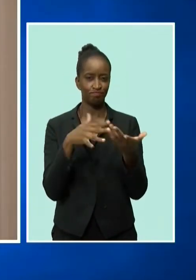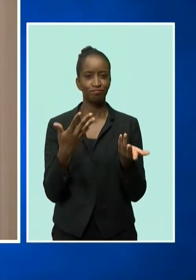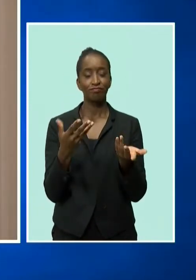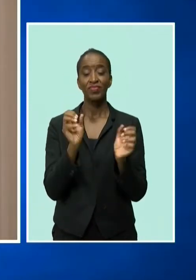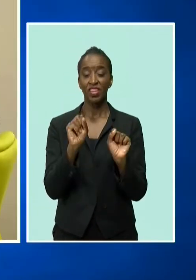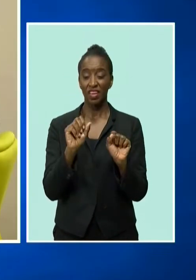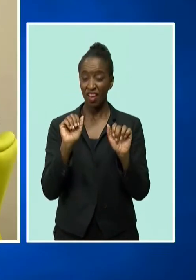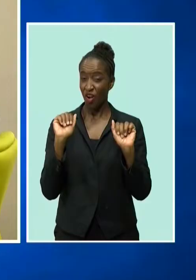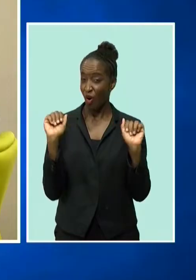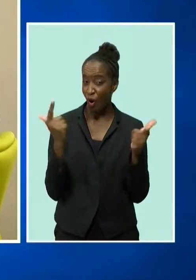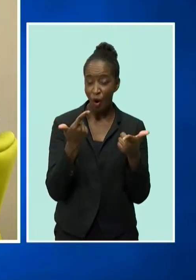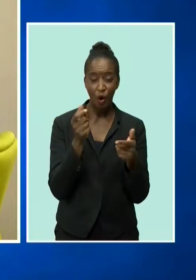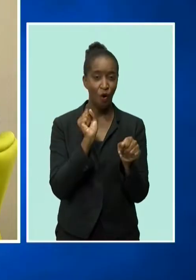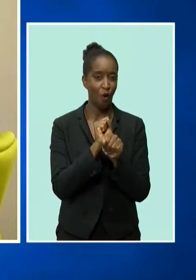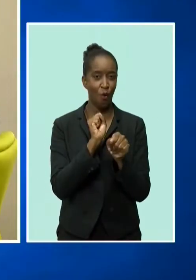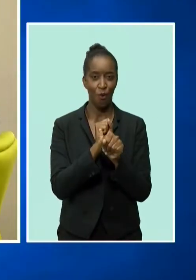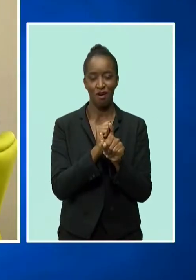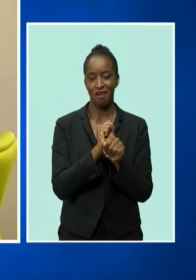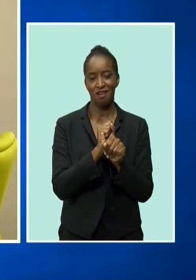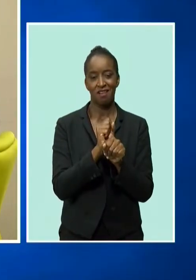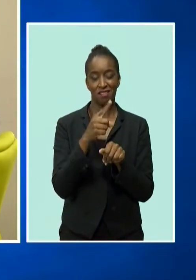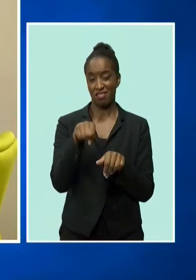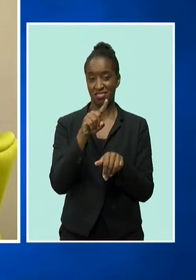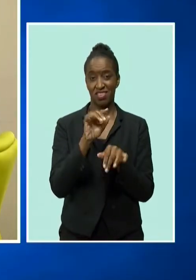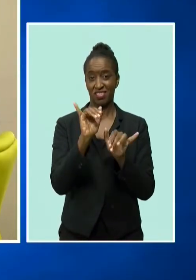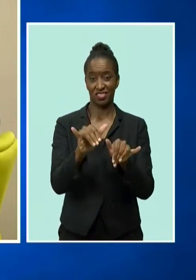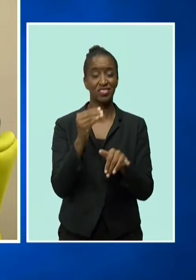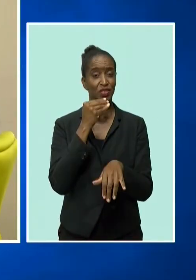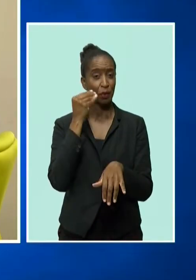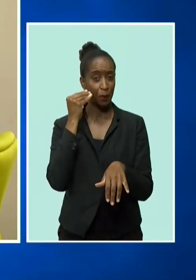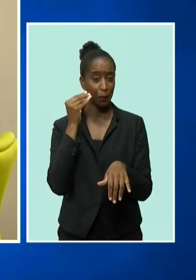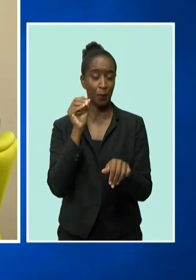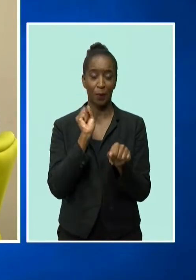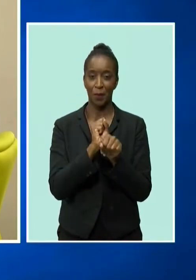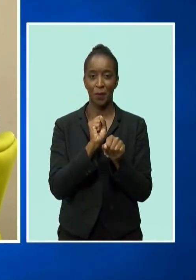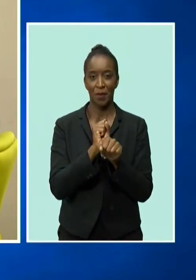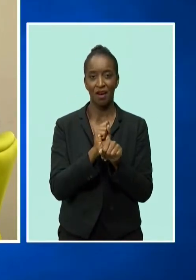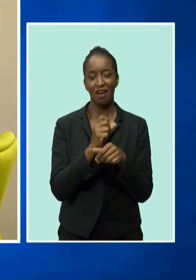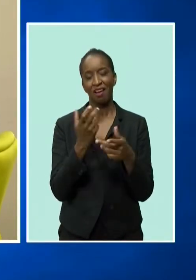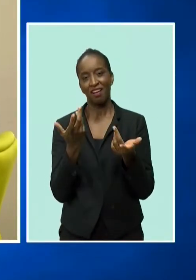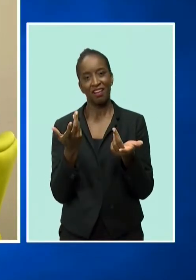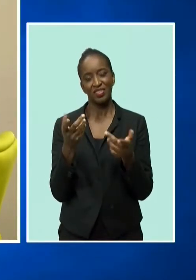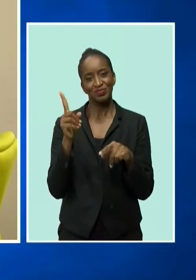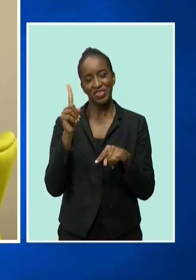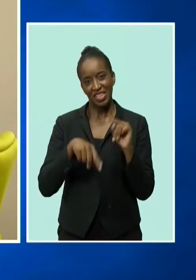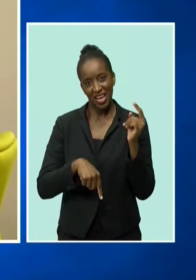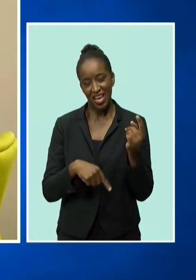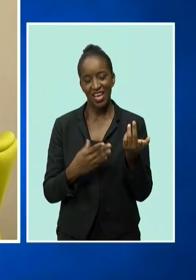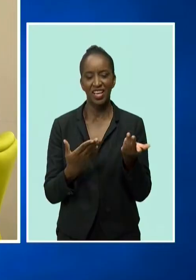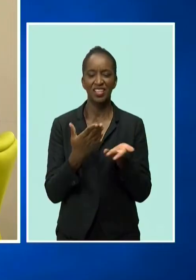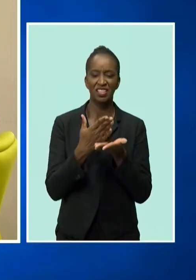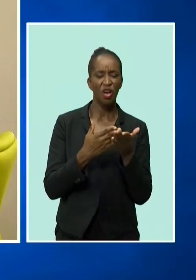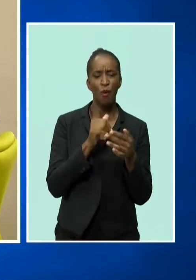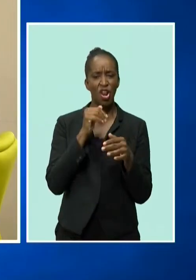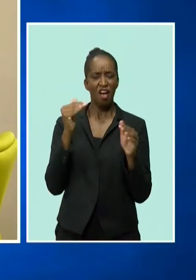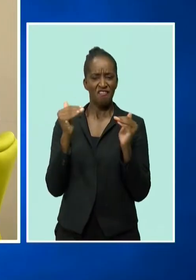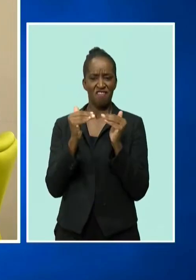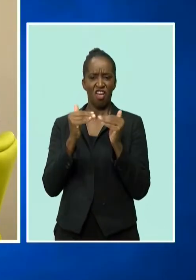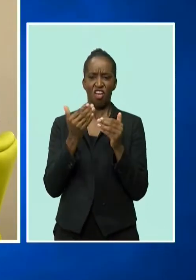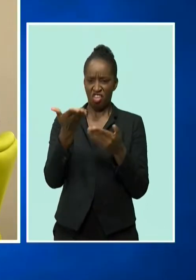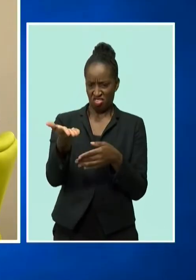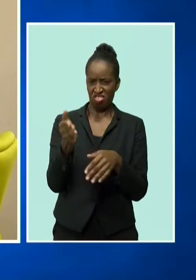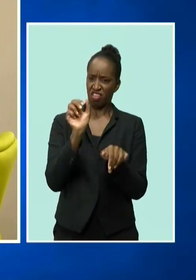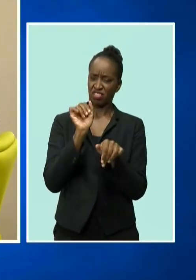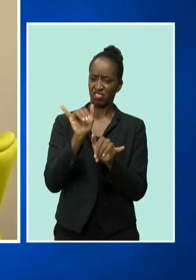of fairness. So why can this person work from home and I can't? That type of thing. But remote work is one of those